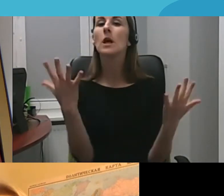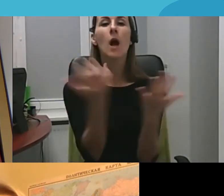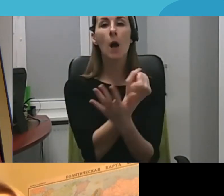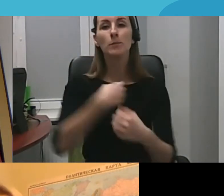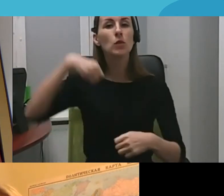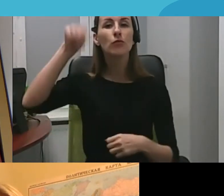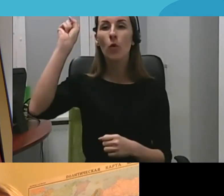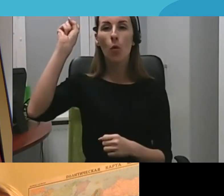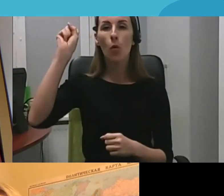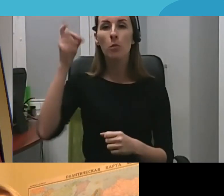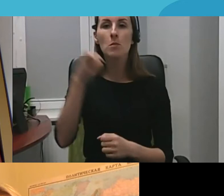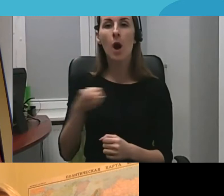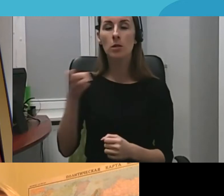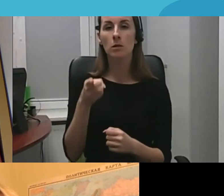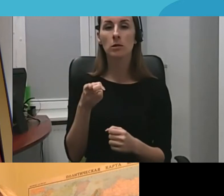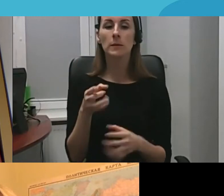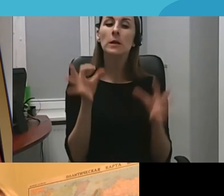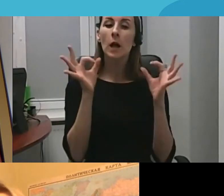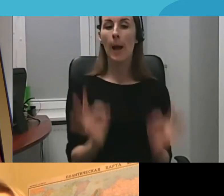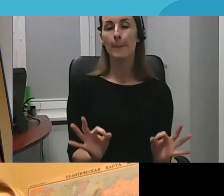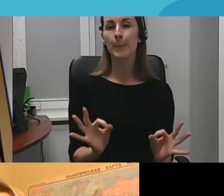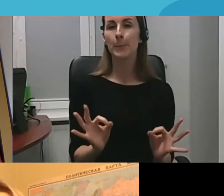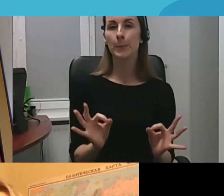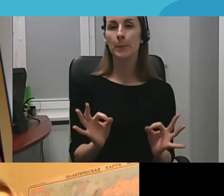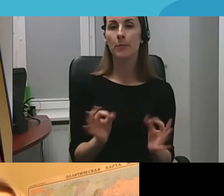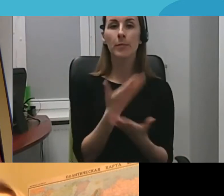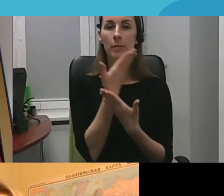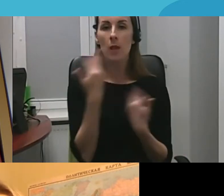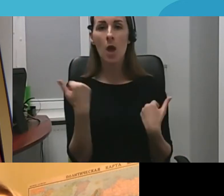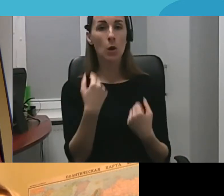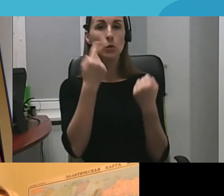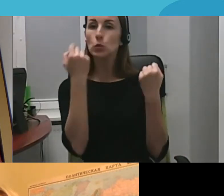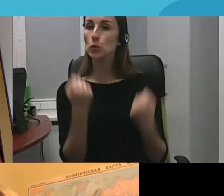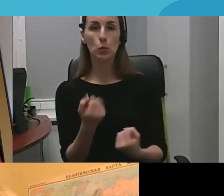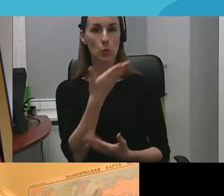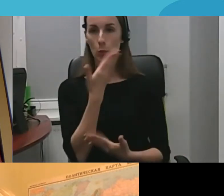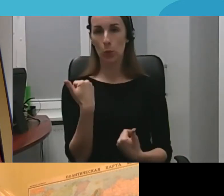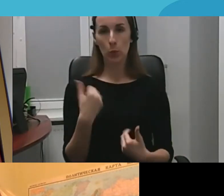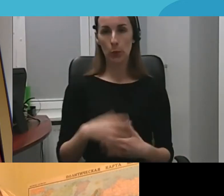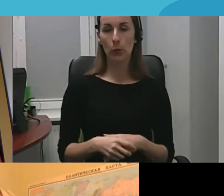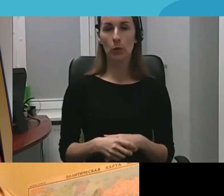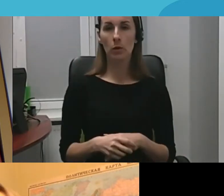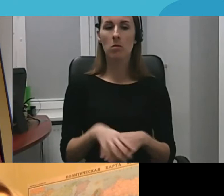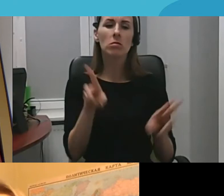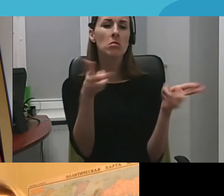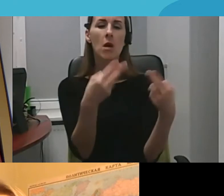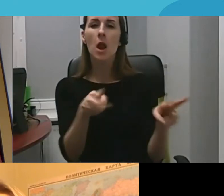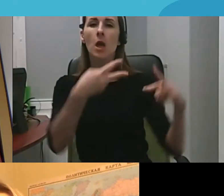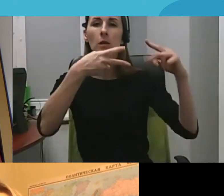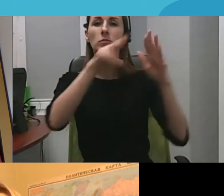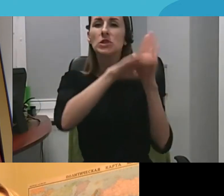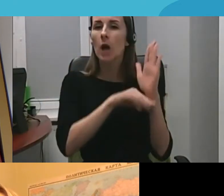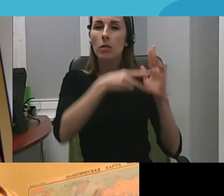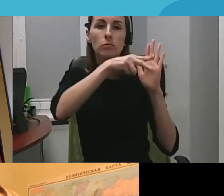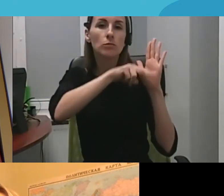not that complicated. That's only that I want to say, because I mean, we don't need to change the legislation. Recently,